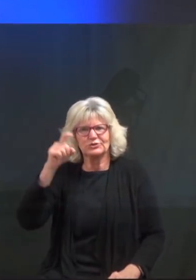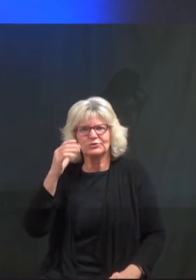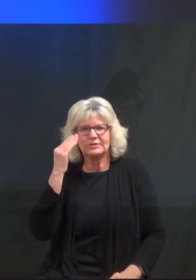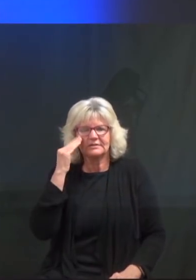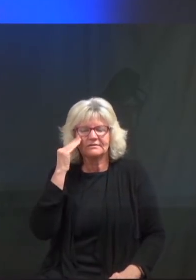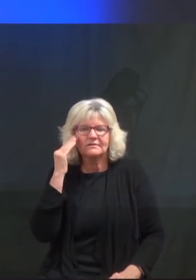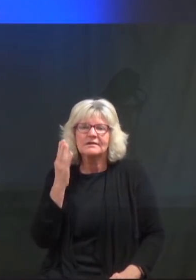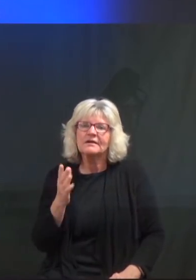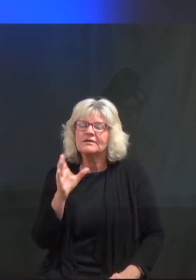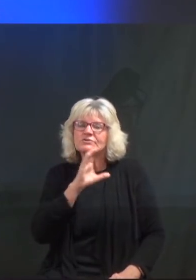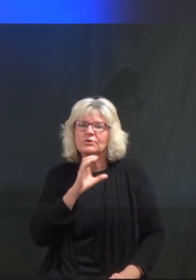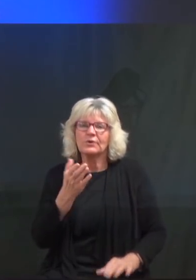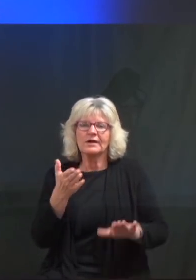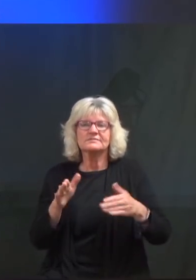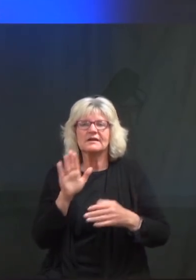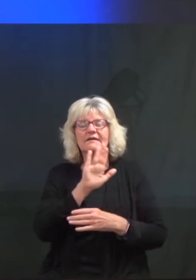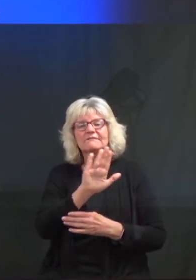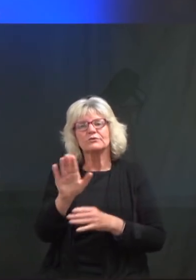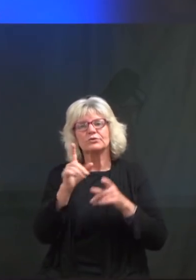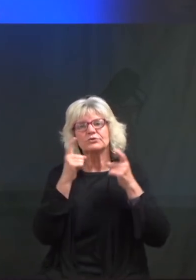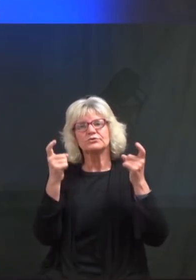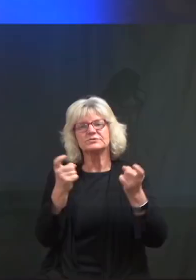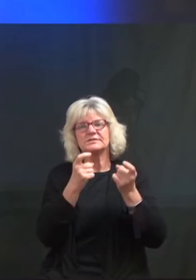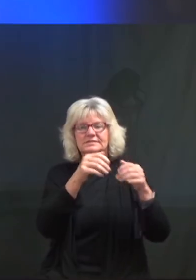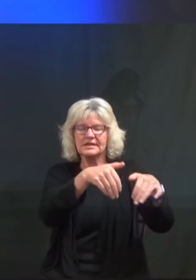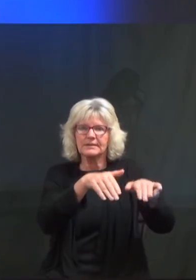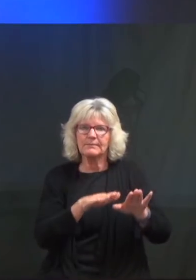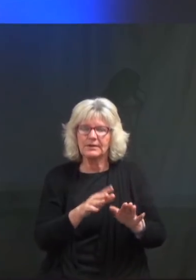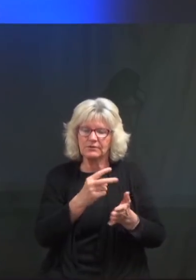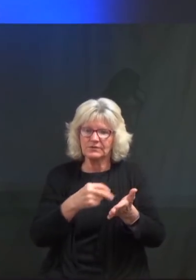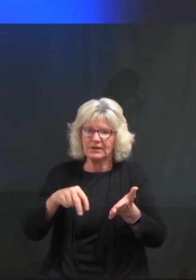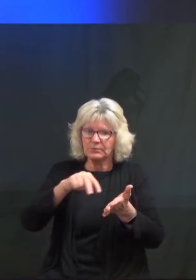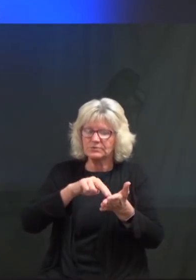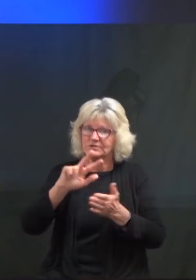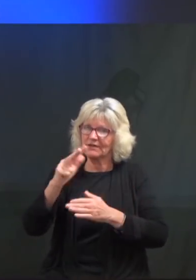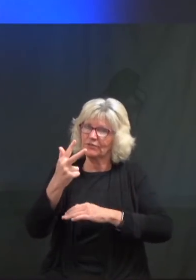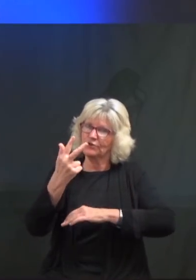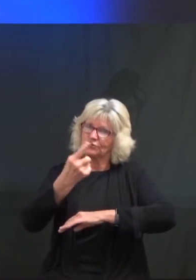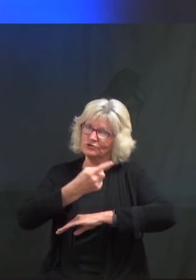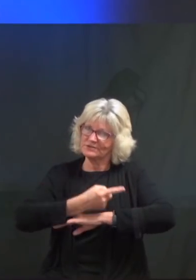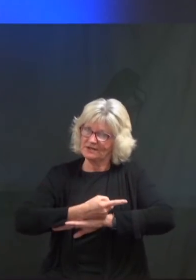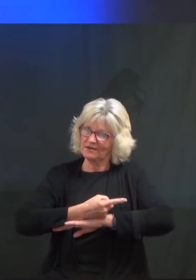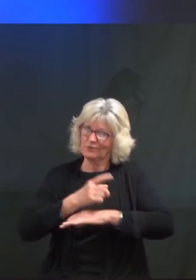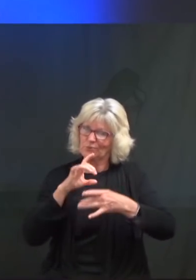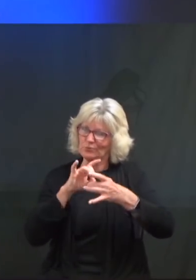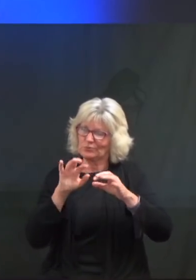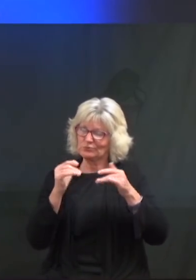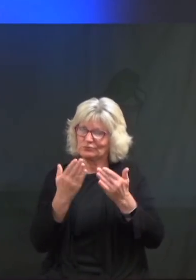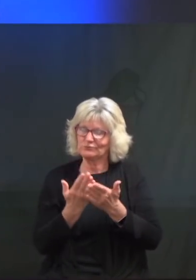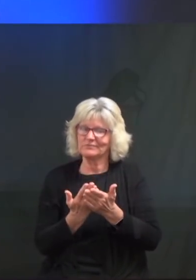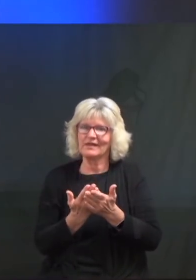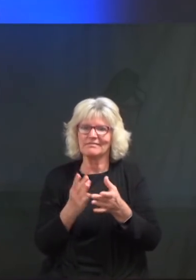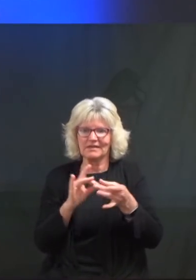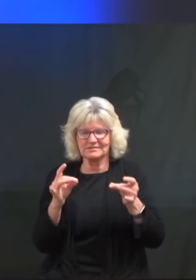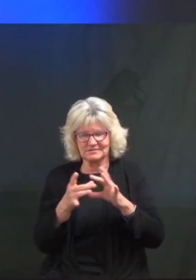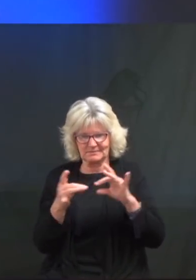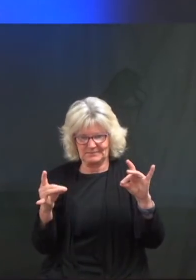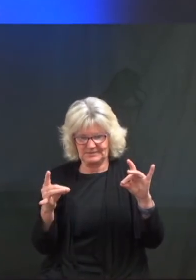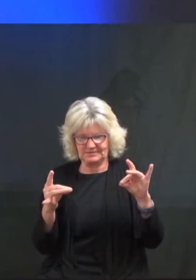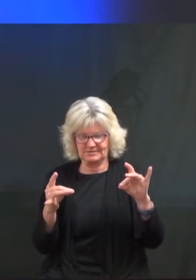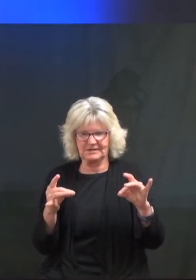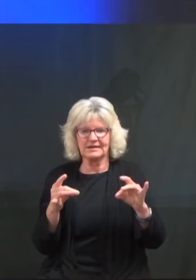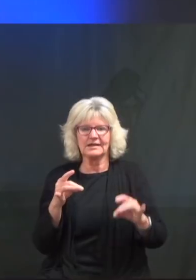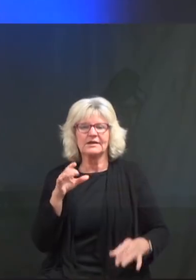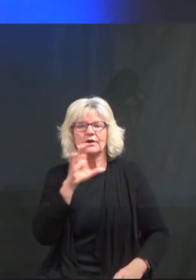your sins and that he was buried and that he rose again the third day, according to the Scripture. He continues to teach. That's the message that we have. Christ's